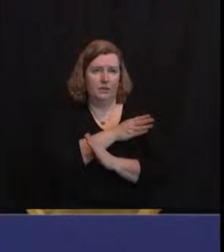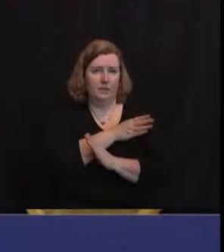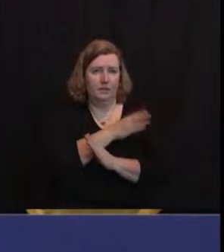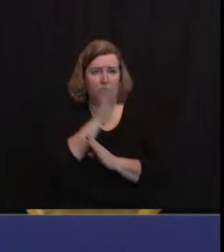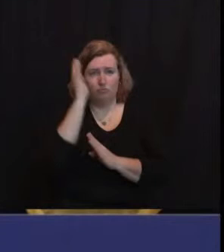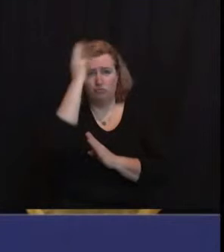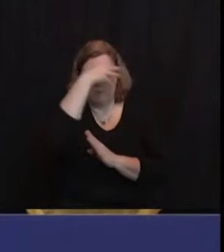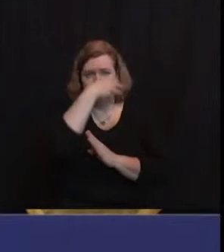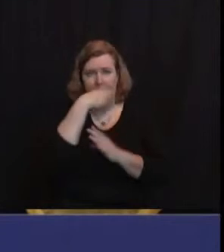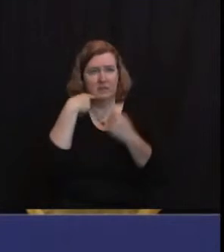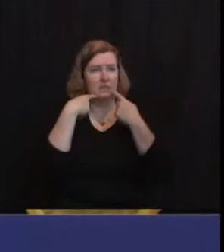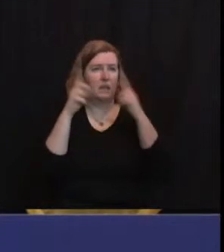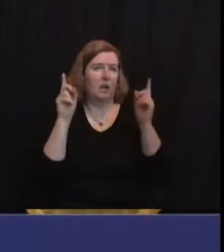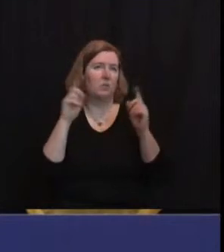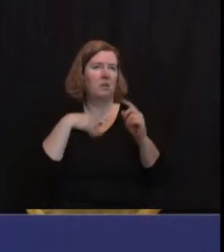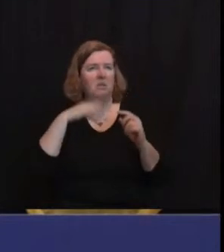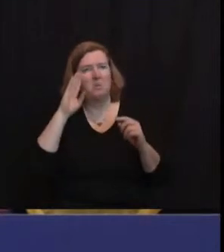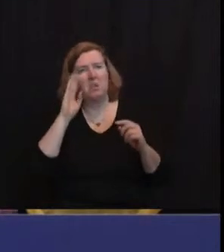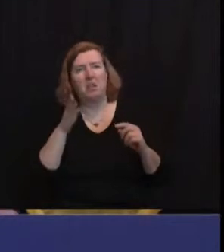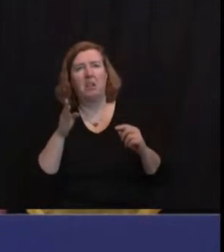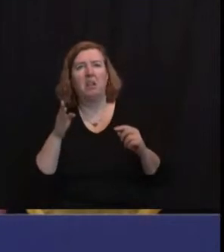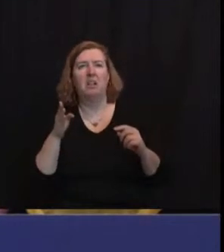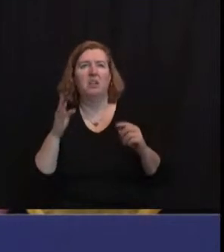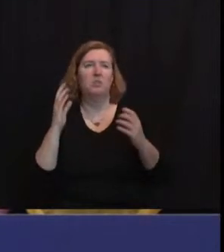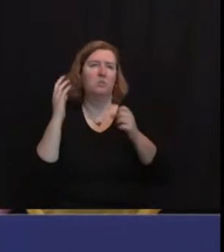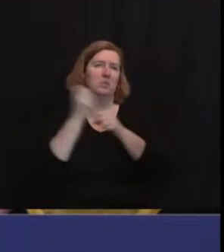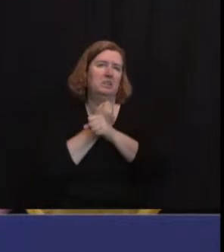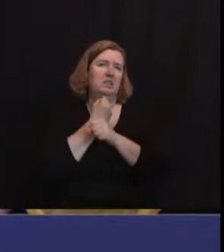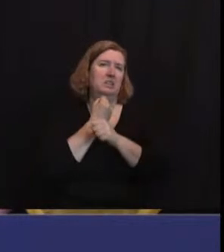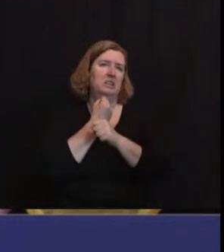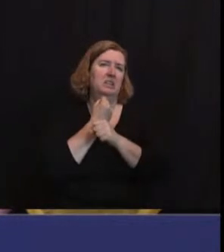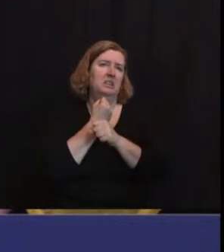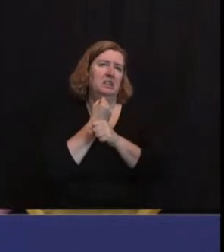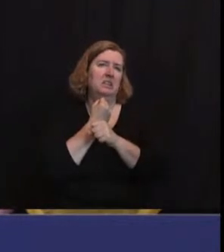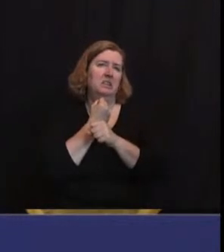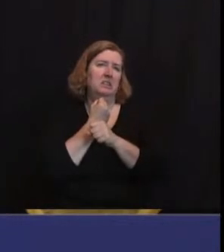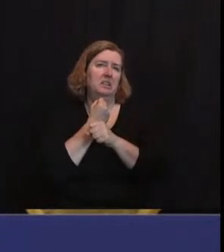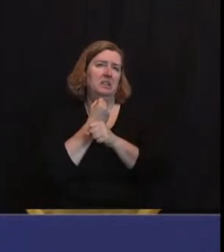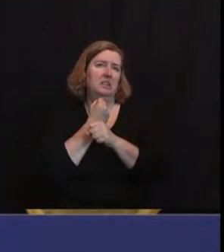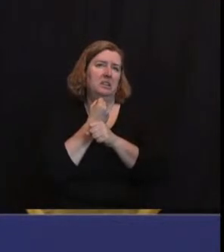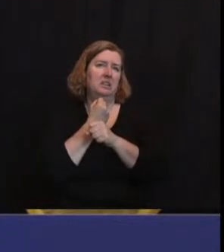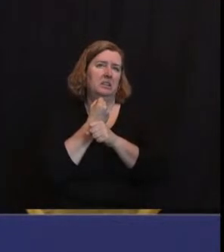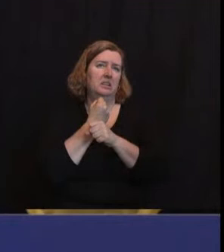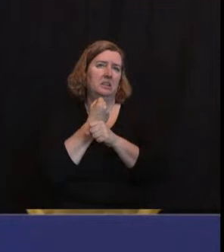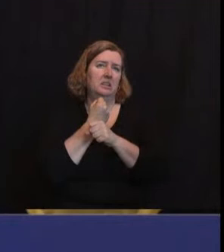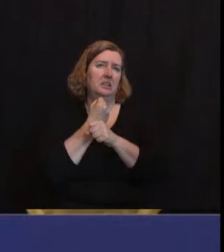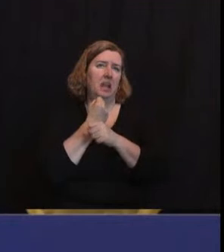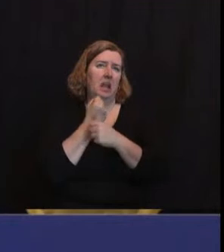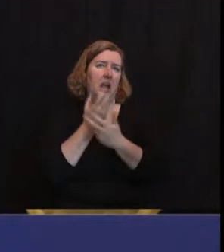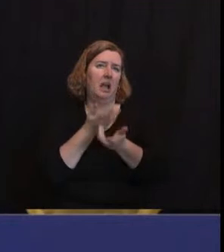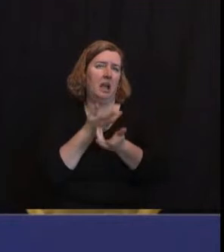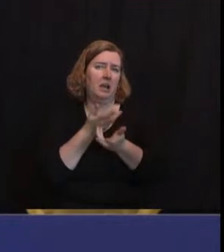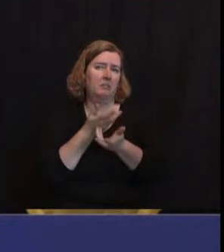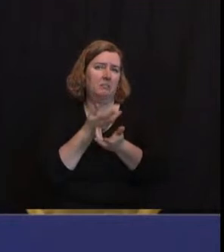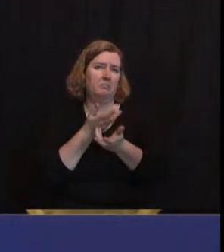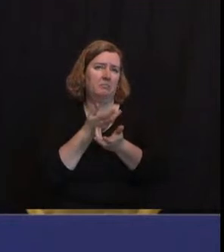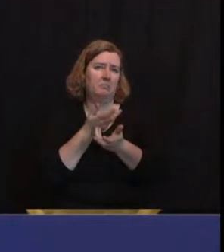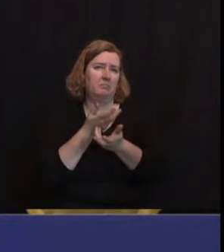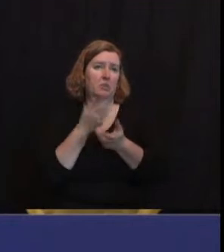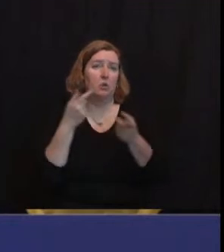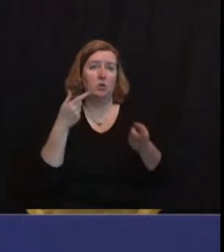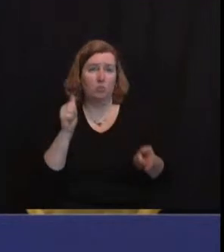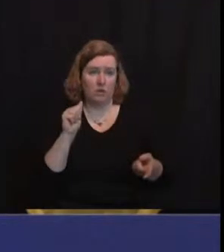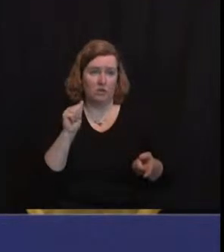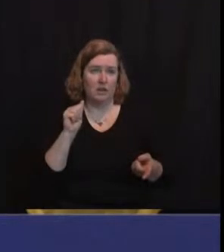litigate that literally and figuratively right up until inauguration date. We had 2 runoffs in Georgia that were